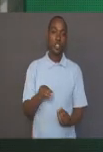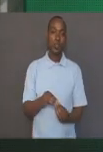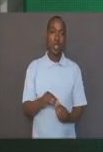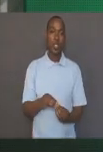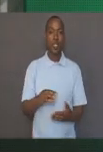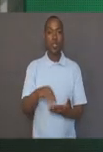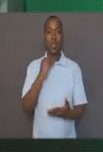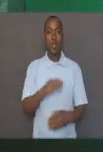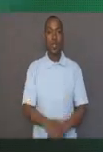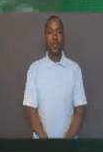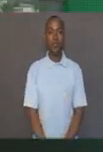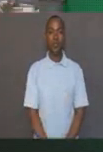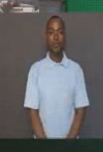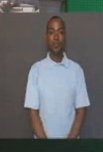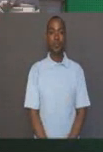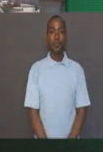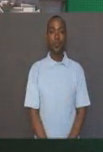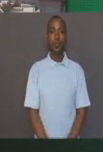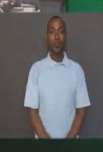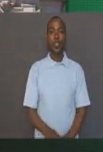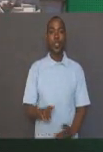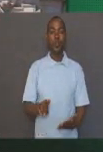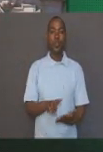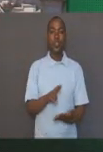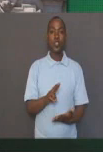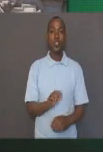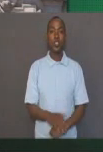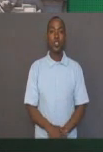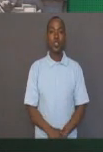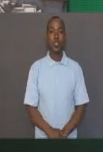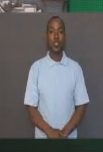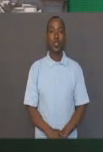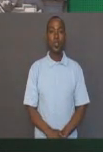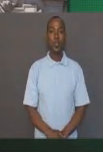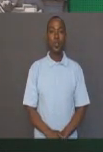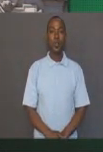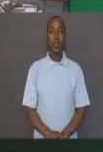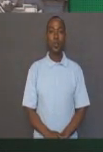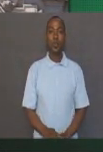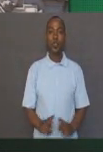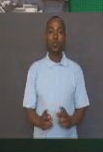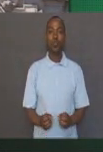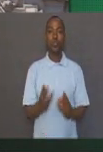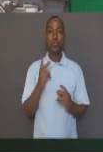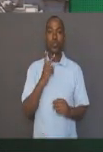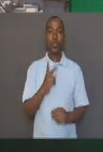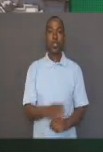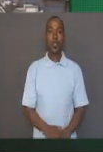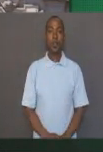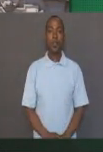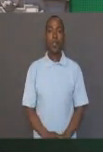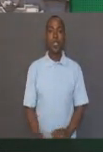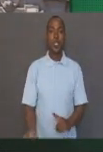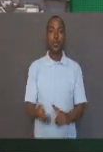lesson. The university is quite impressive looking. It